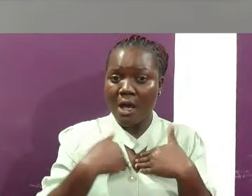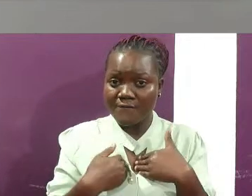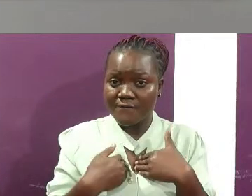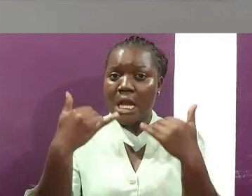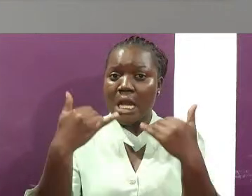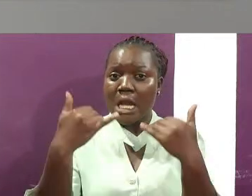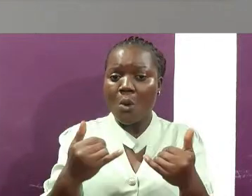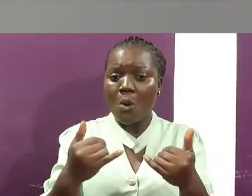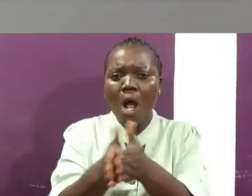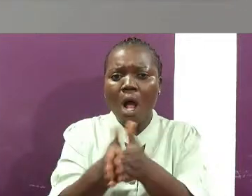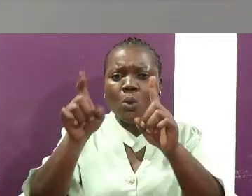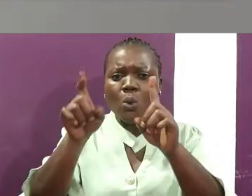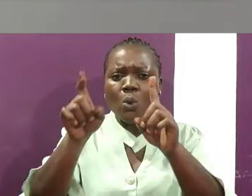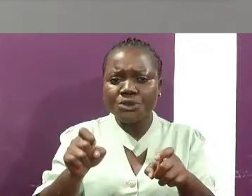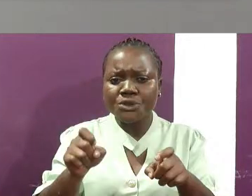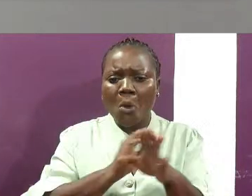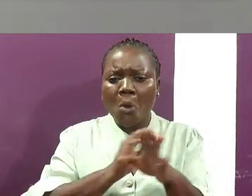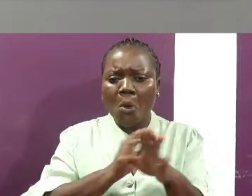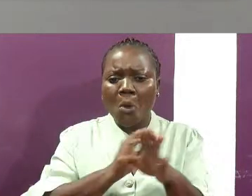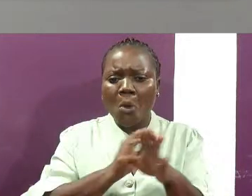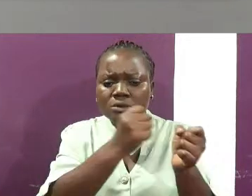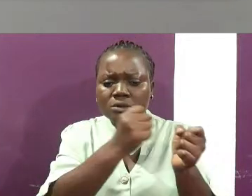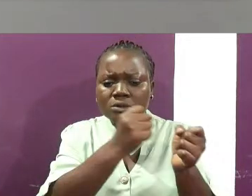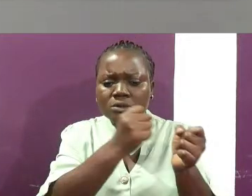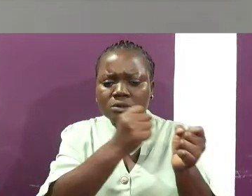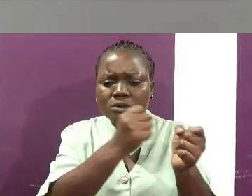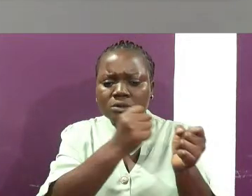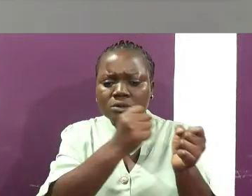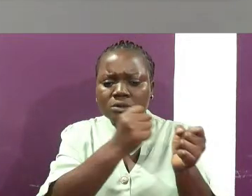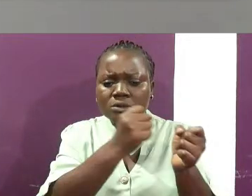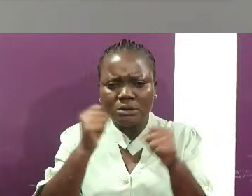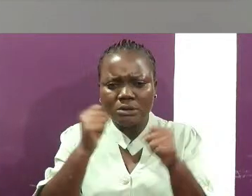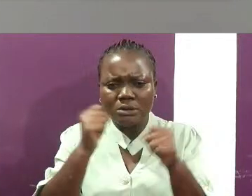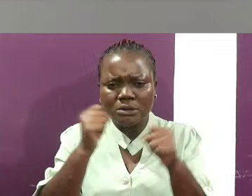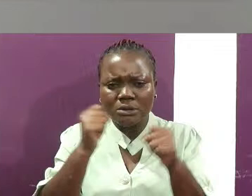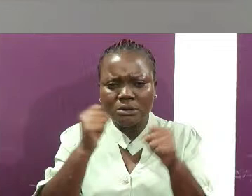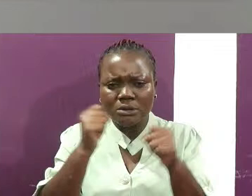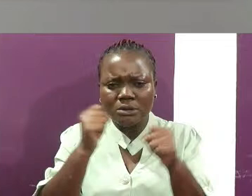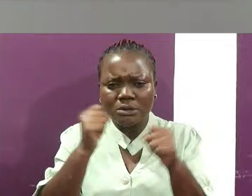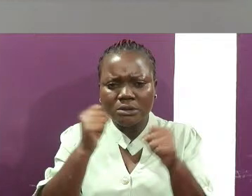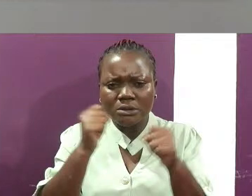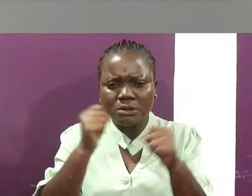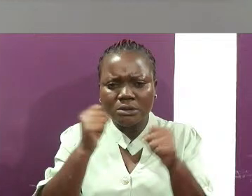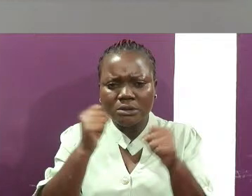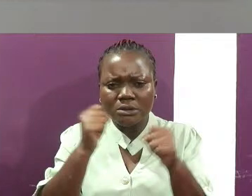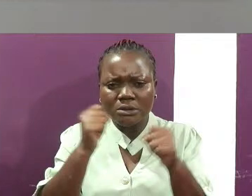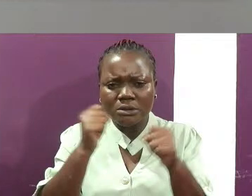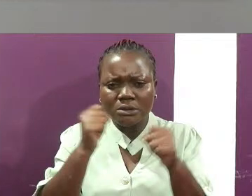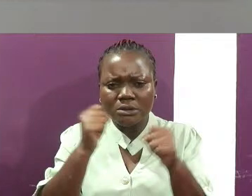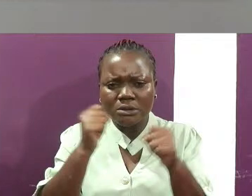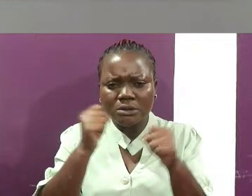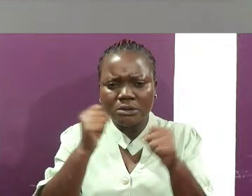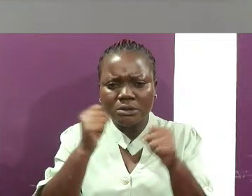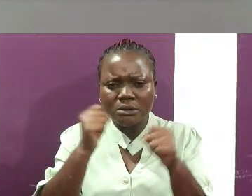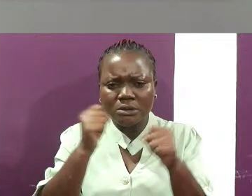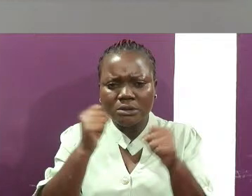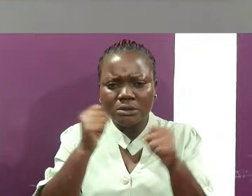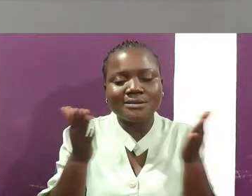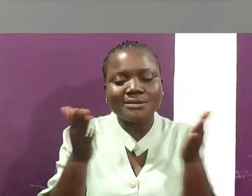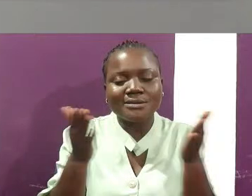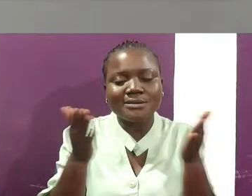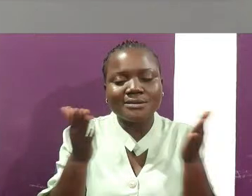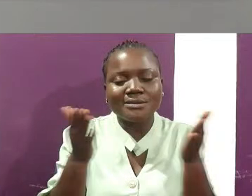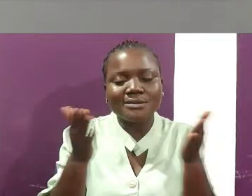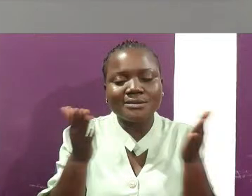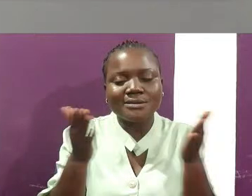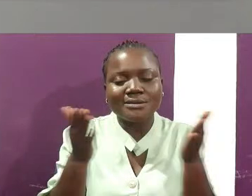We know the answer from this very section to be no. All of these blessings and salvation itself come from Jesus.